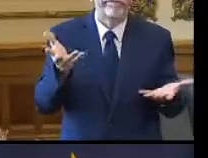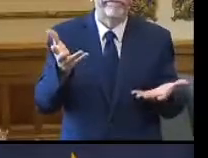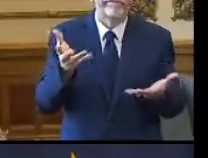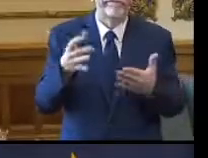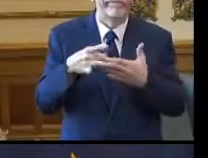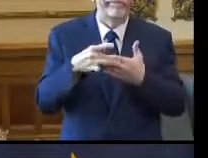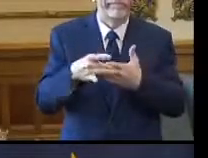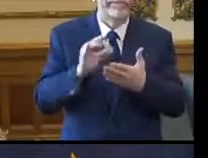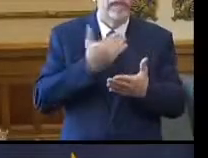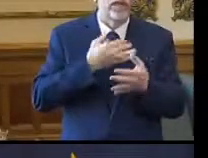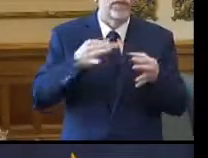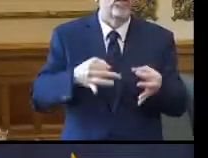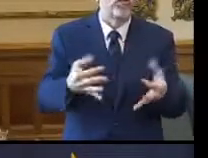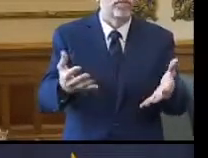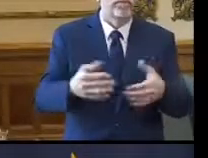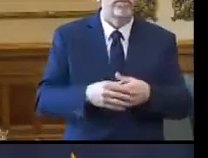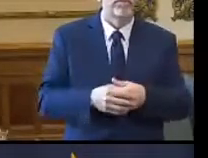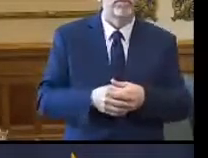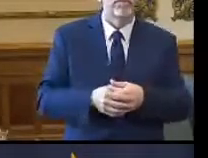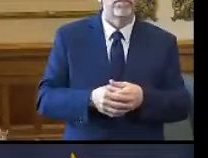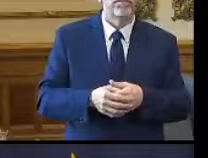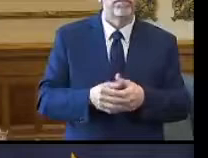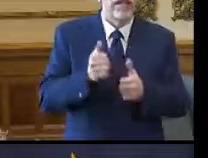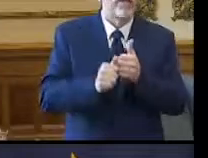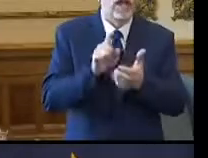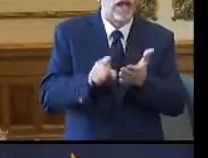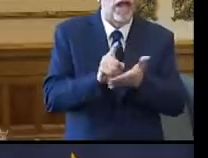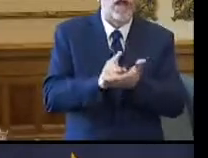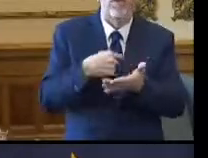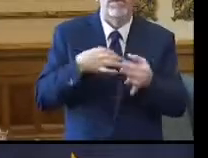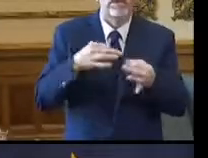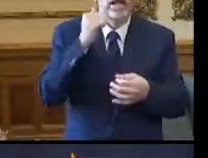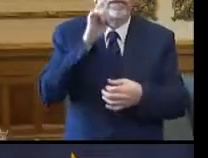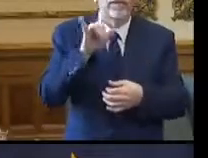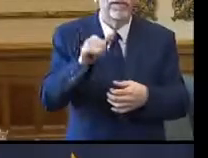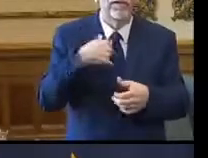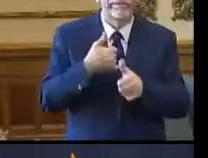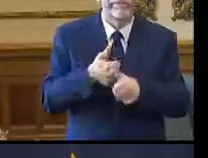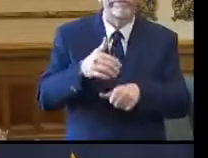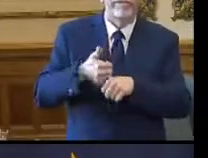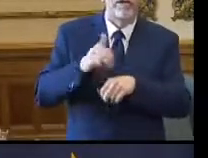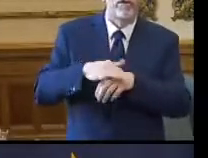directs our decisions each and every hour of every day.